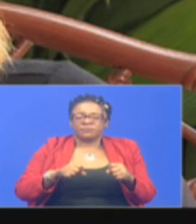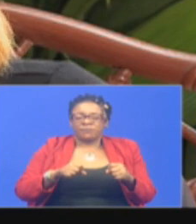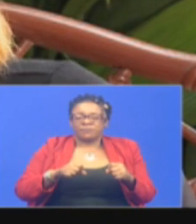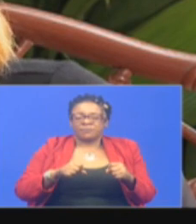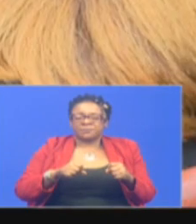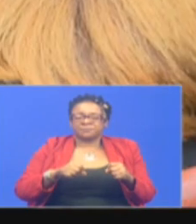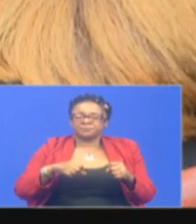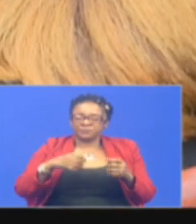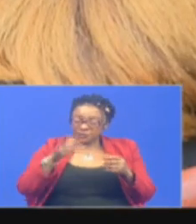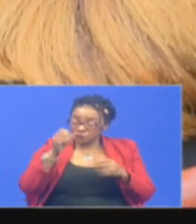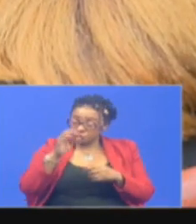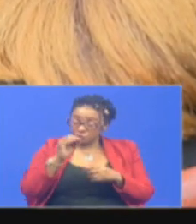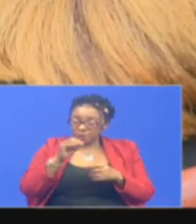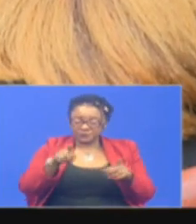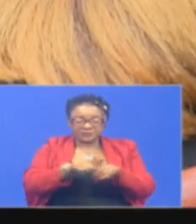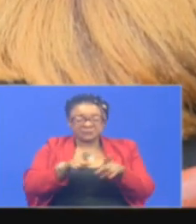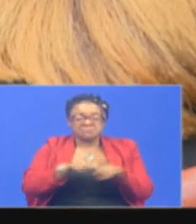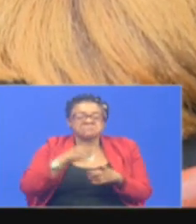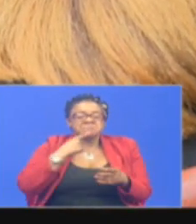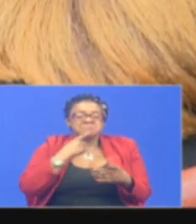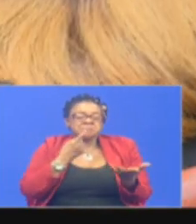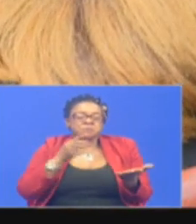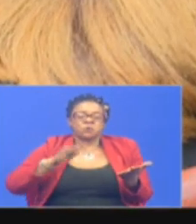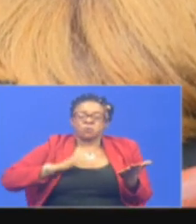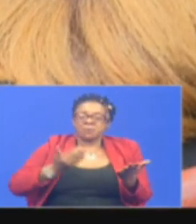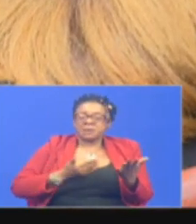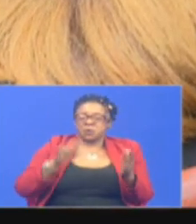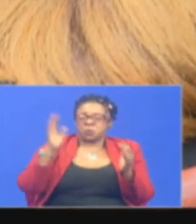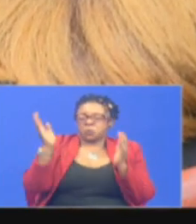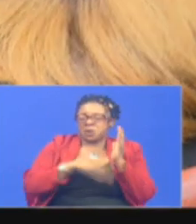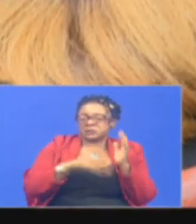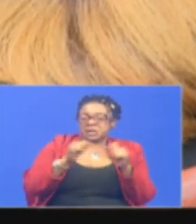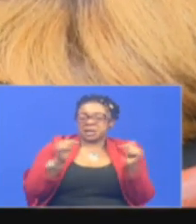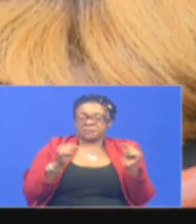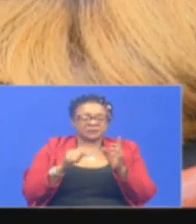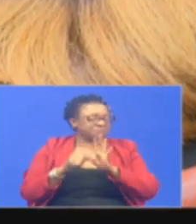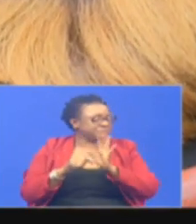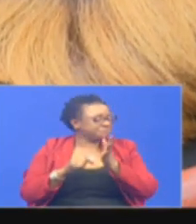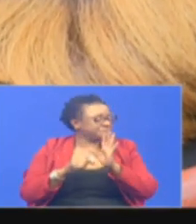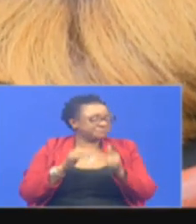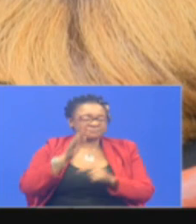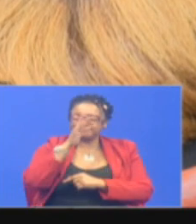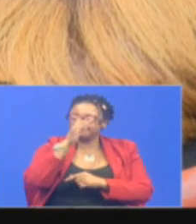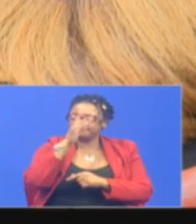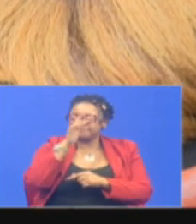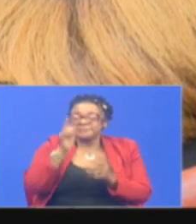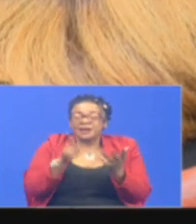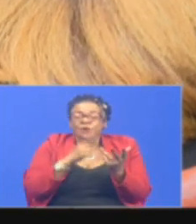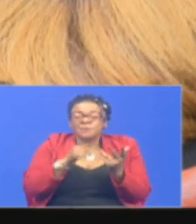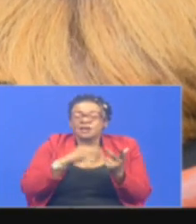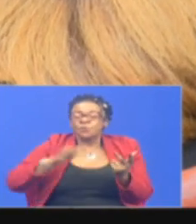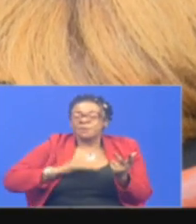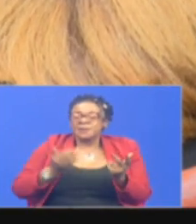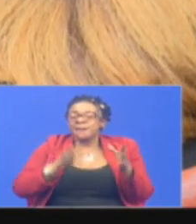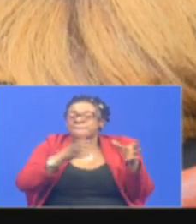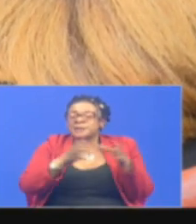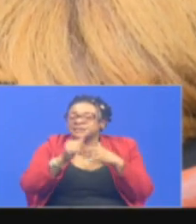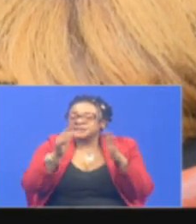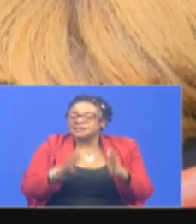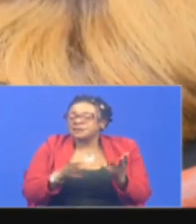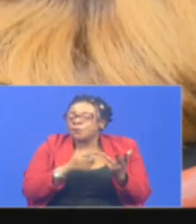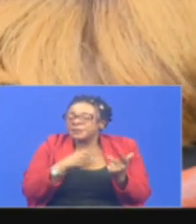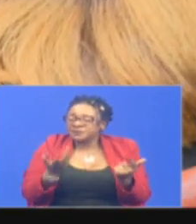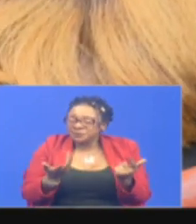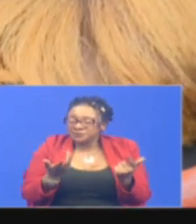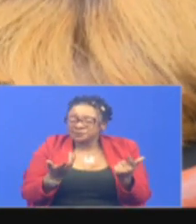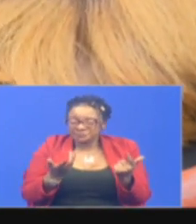door. So even this thing of saying that women are their own worst enemies, this is a lie. Because how many women are party leaders? How many women are